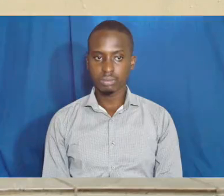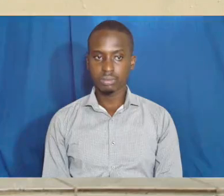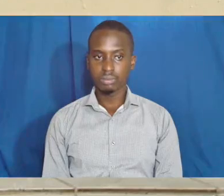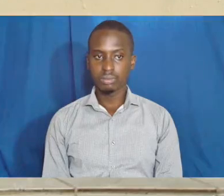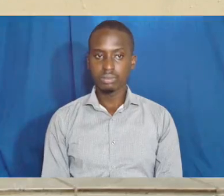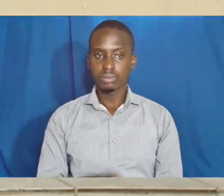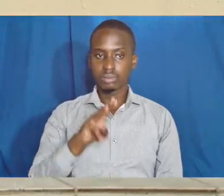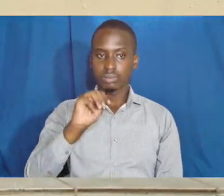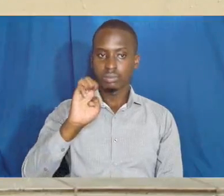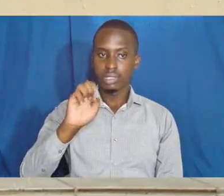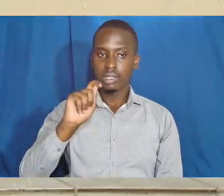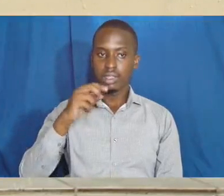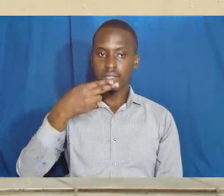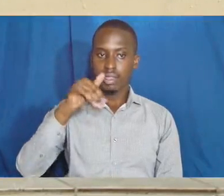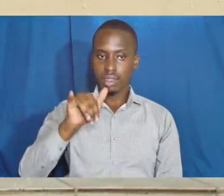methylbenzene